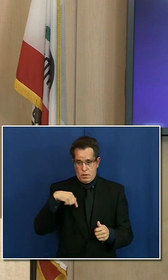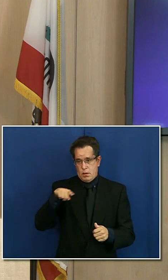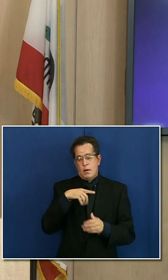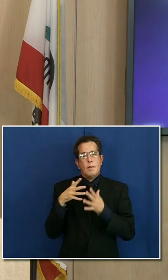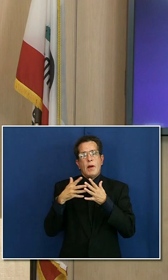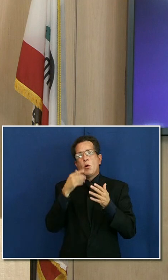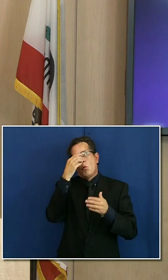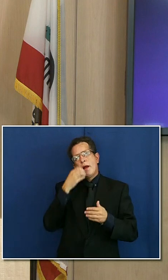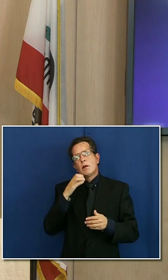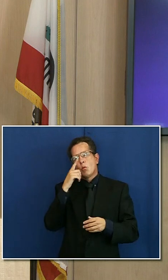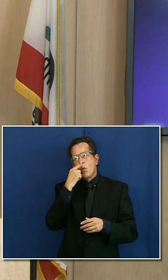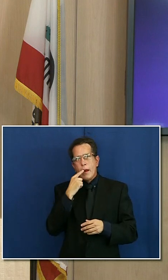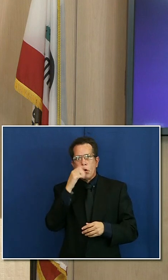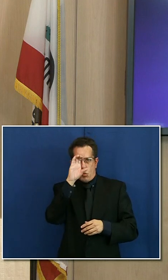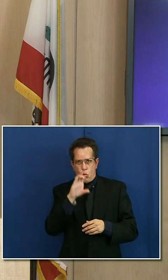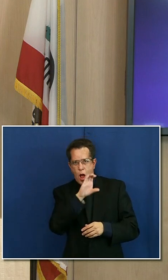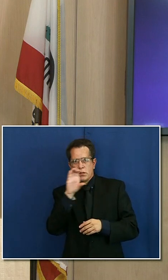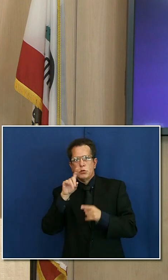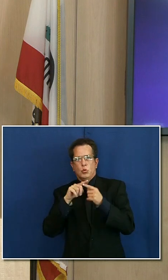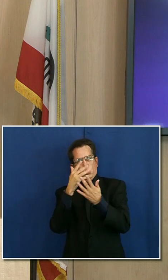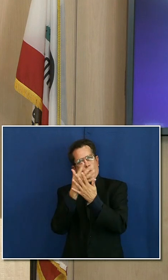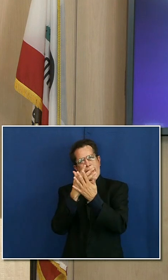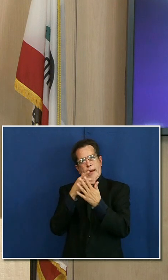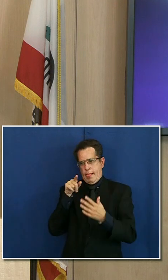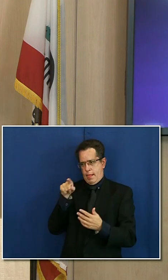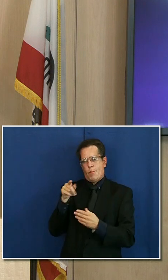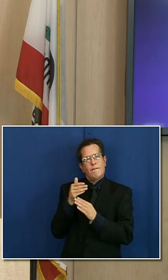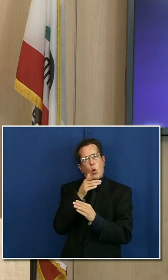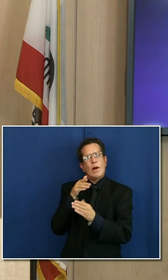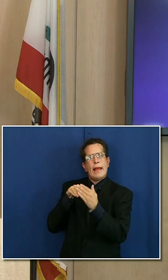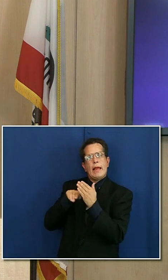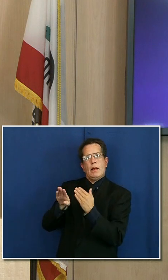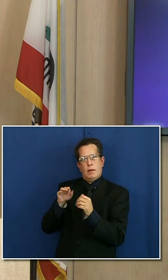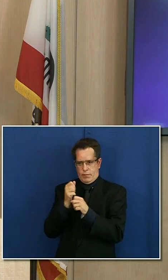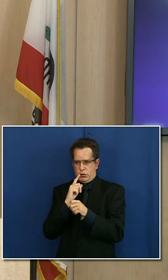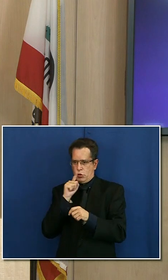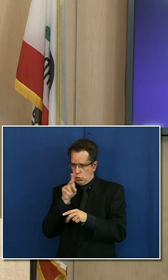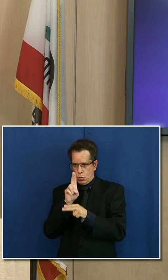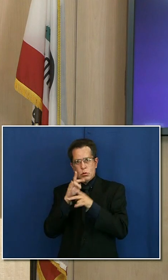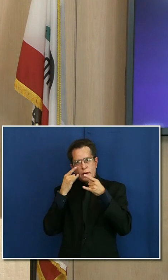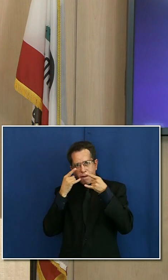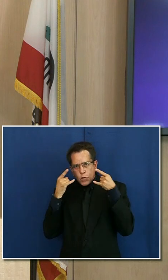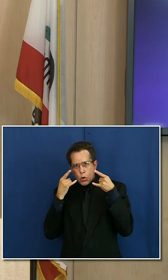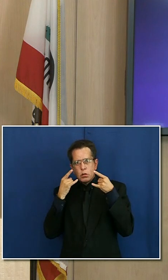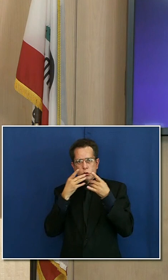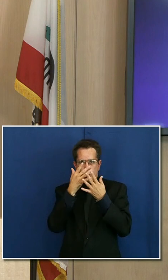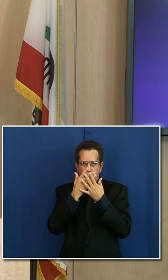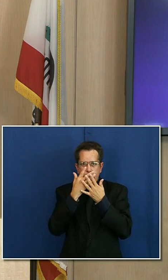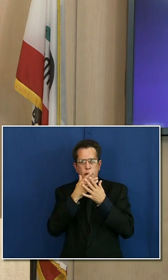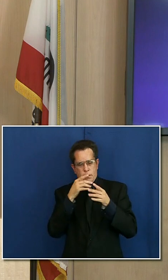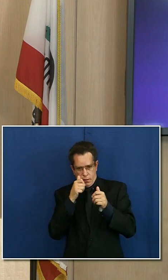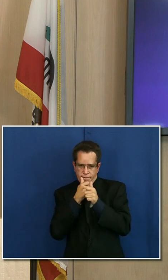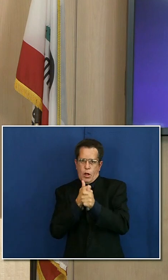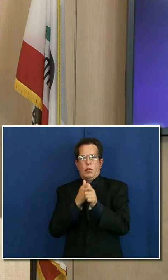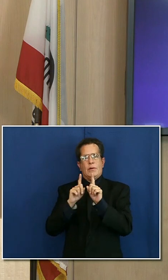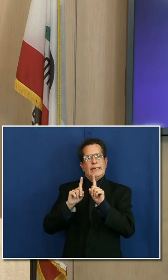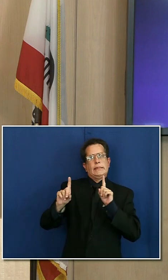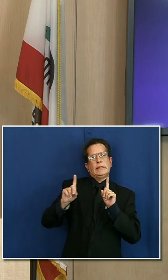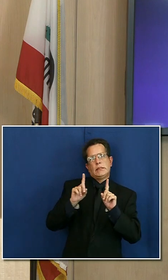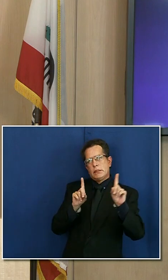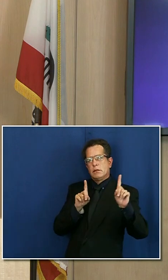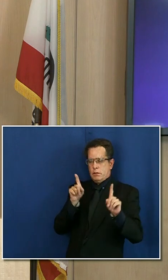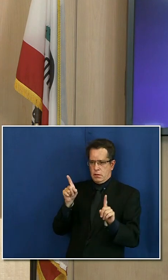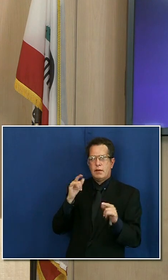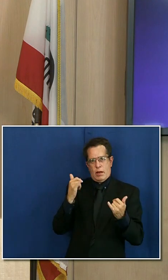Cross to screen evacuees for COVID-19 and ensure that evacuees are wearing facial coverings and practicing social